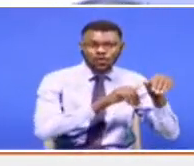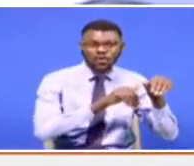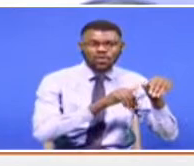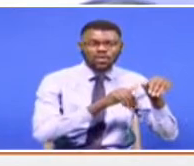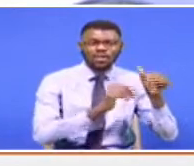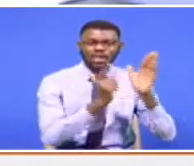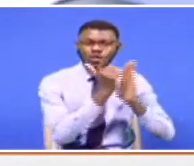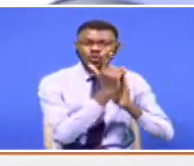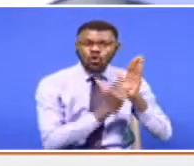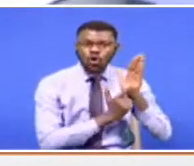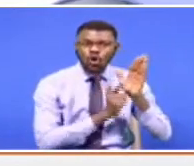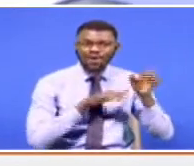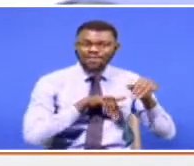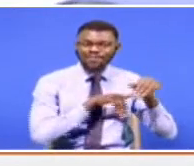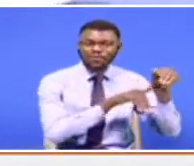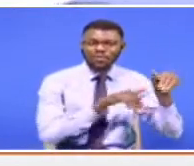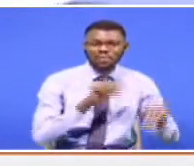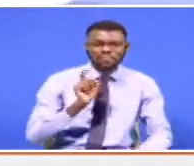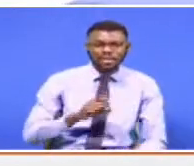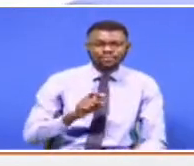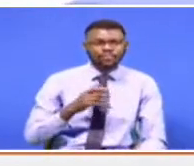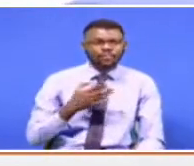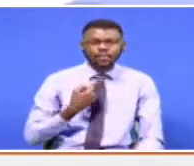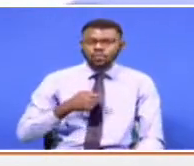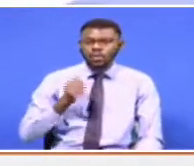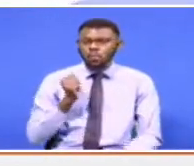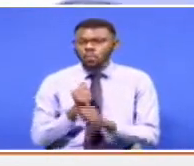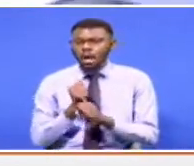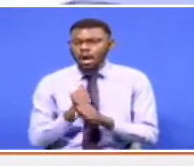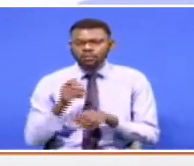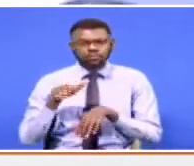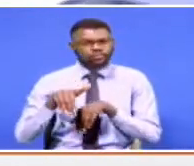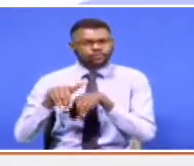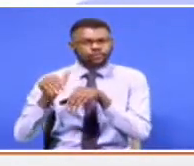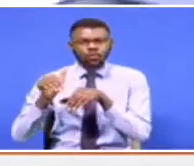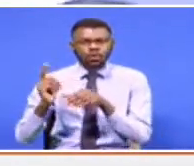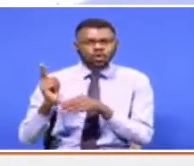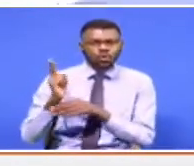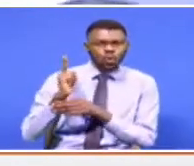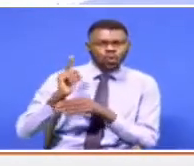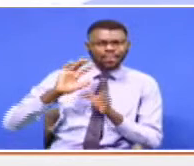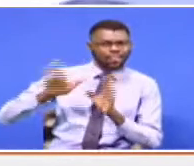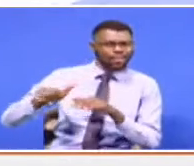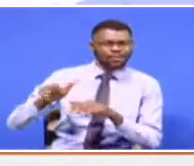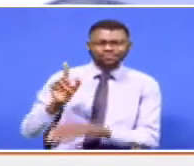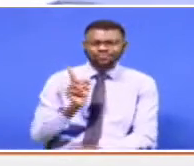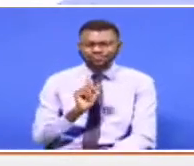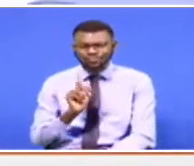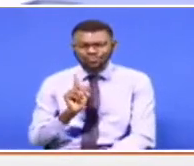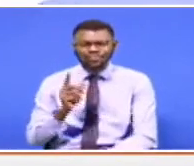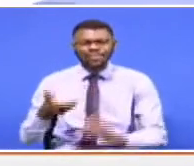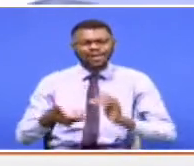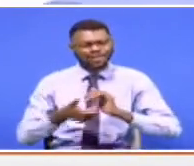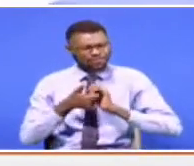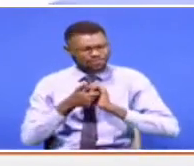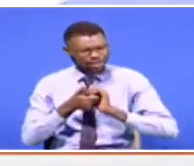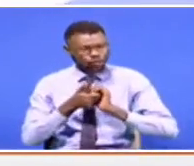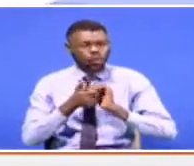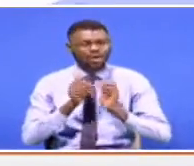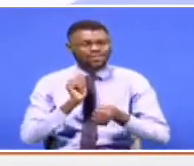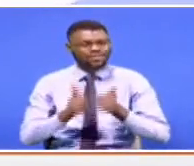the law. We cannot operate outside the law. So federations need to conform to the Sports